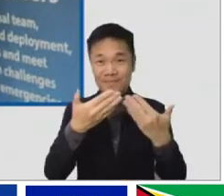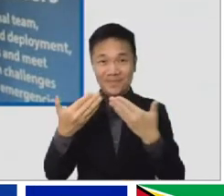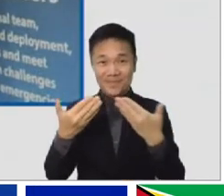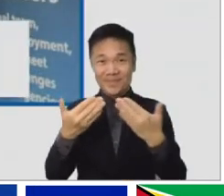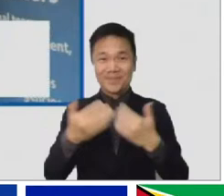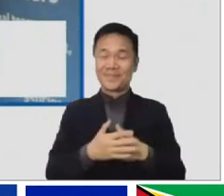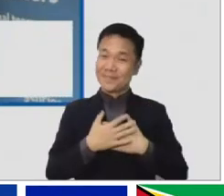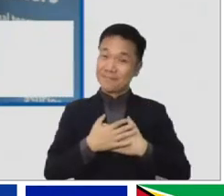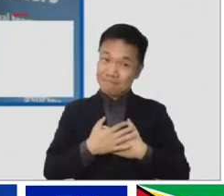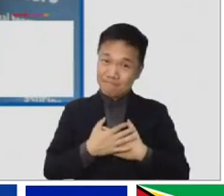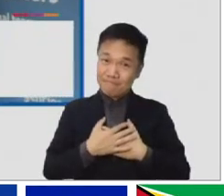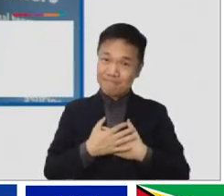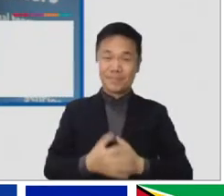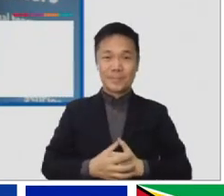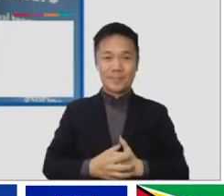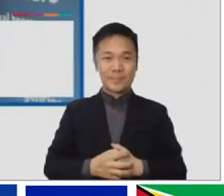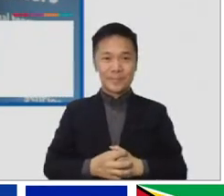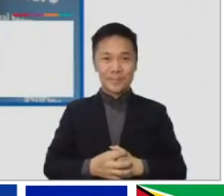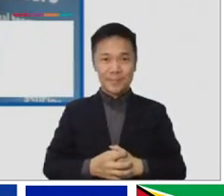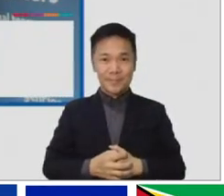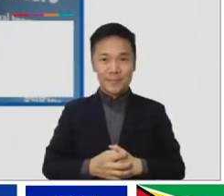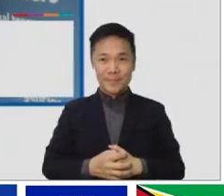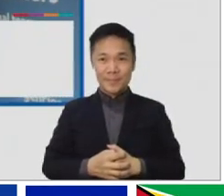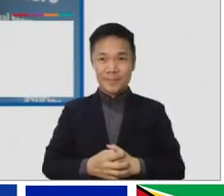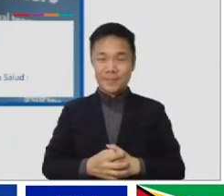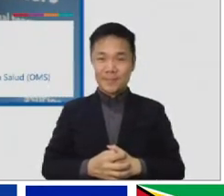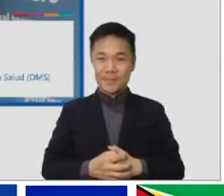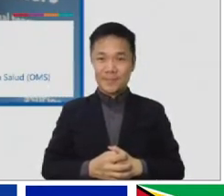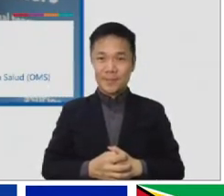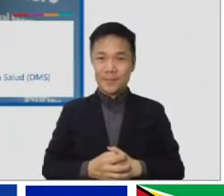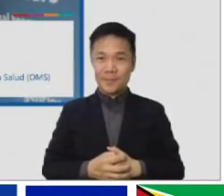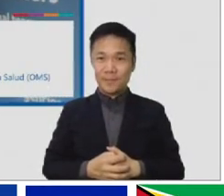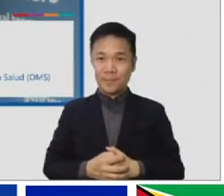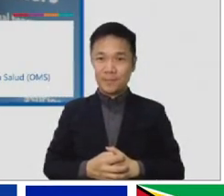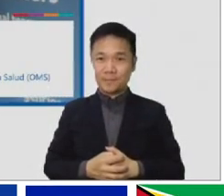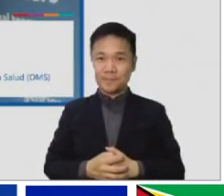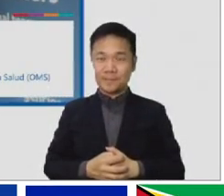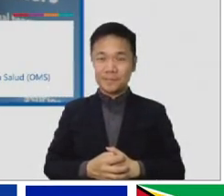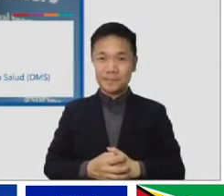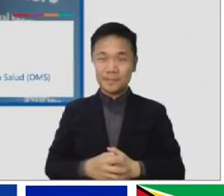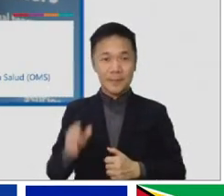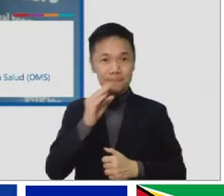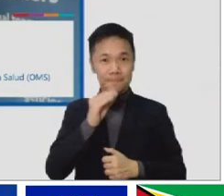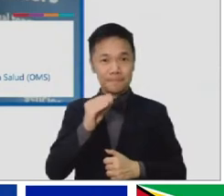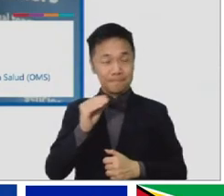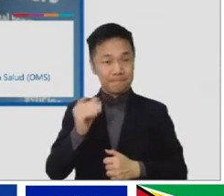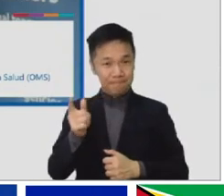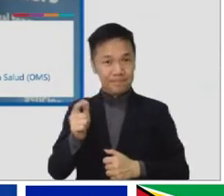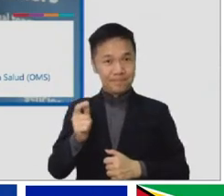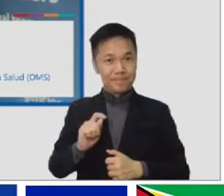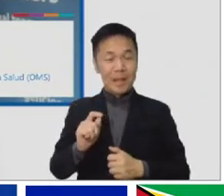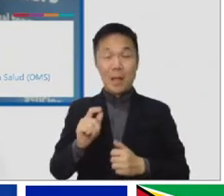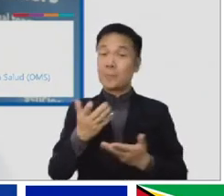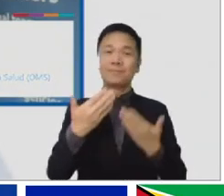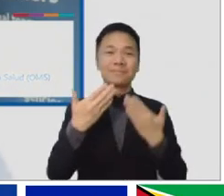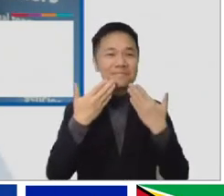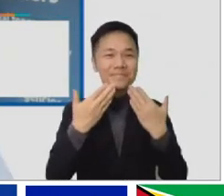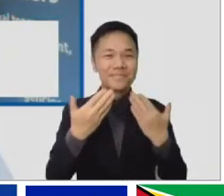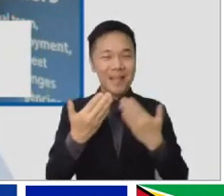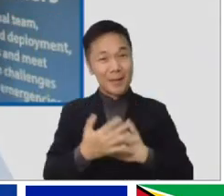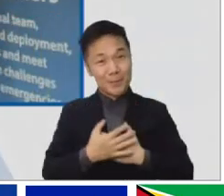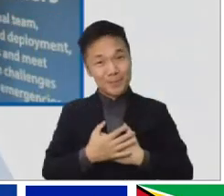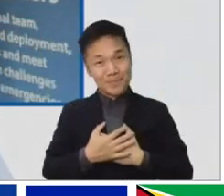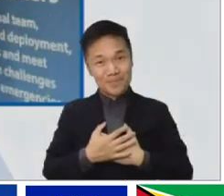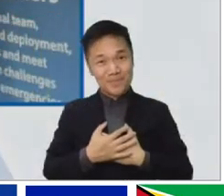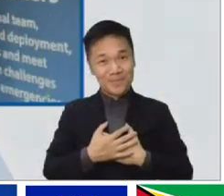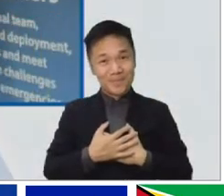Es un gran placer compartir esta sesión de alto nivel con tan distinto. Thank you. Thank you very much, dear Alan. It's a pleasure for